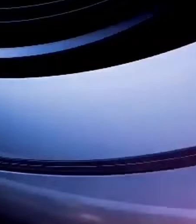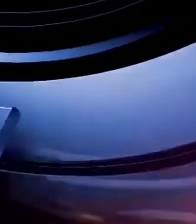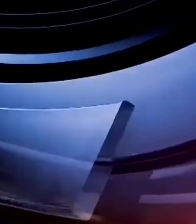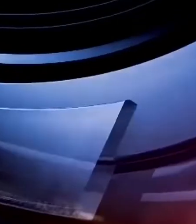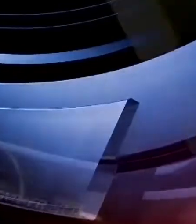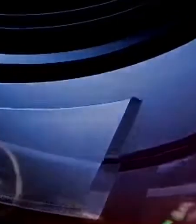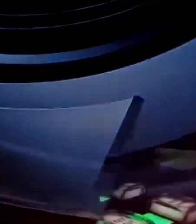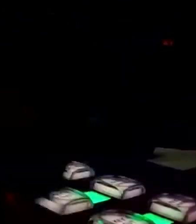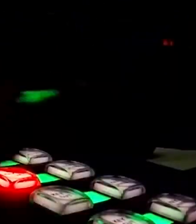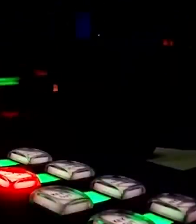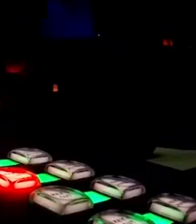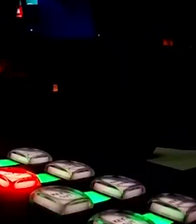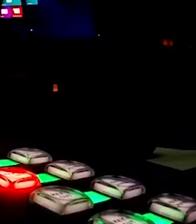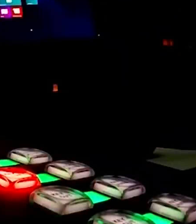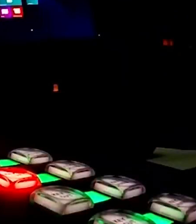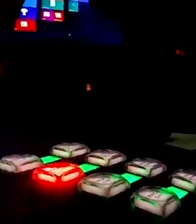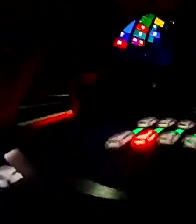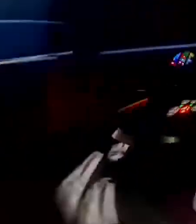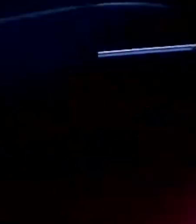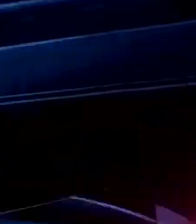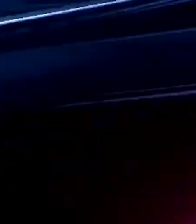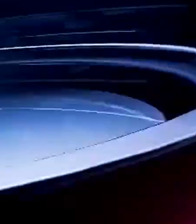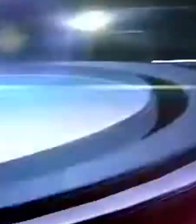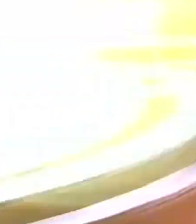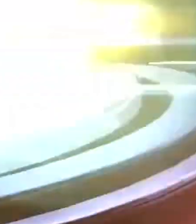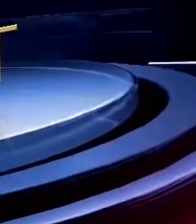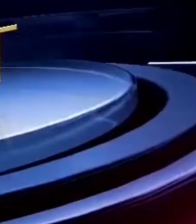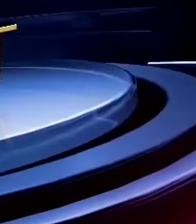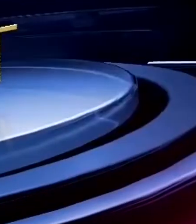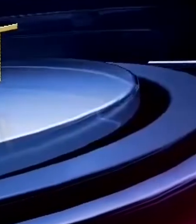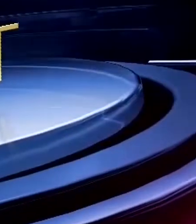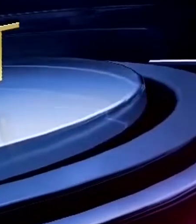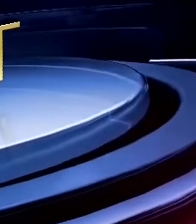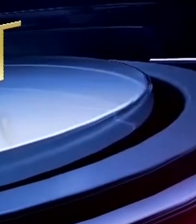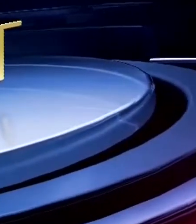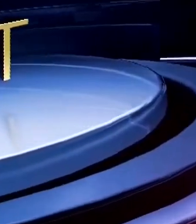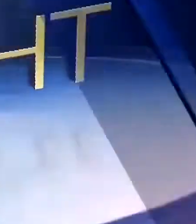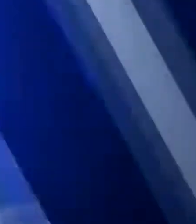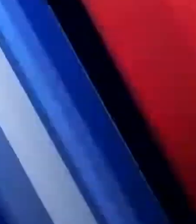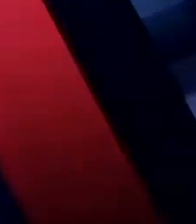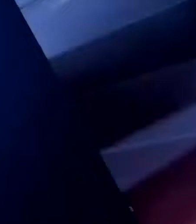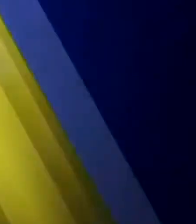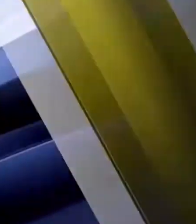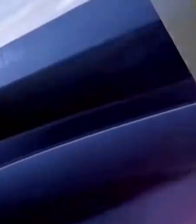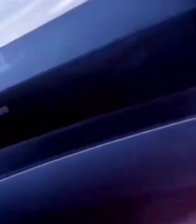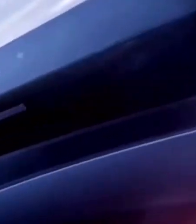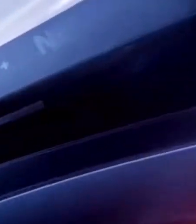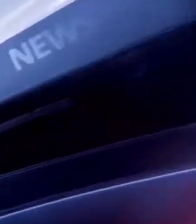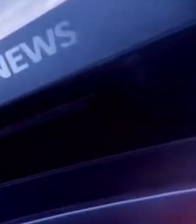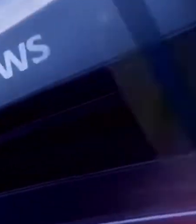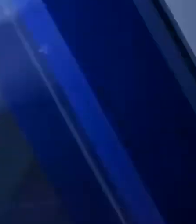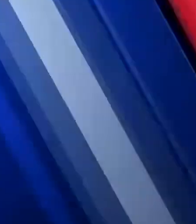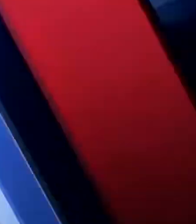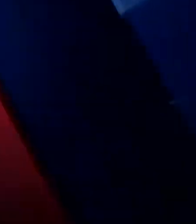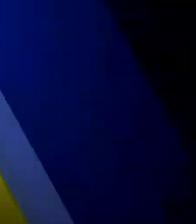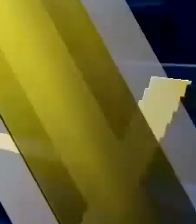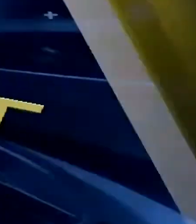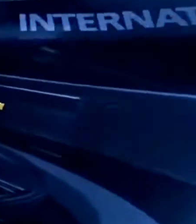Broadcasting from our studios in the Pine St. Michael, this is CBC Newsnight, starting now.